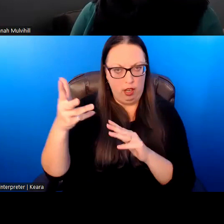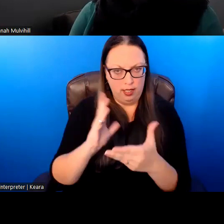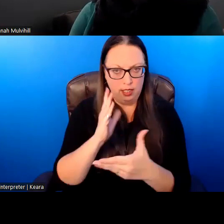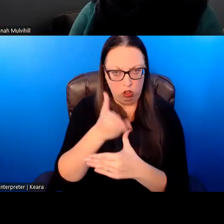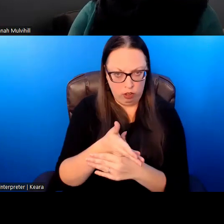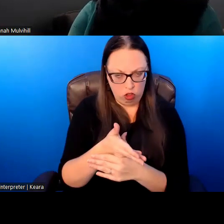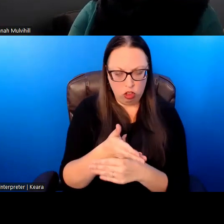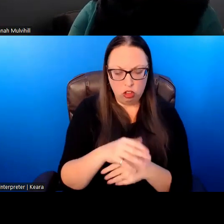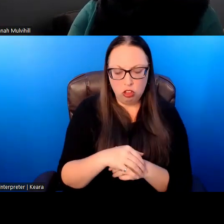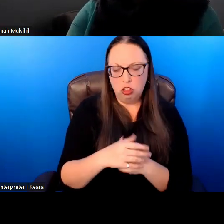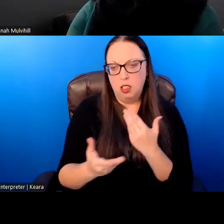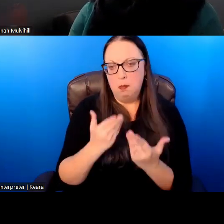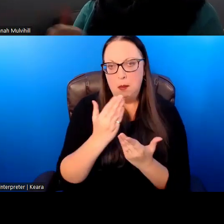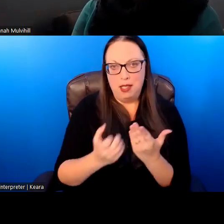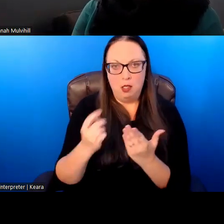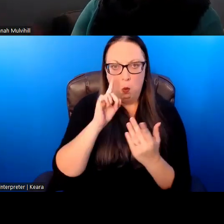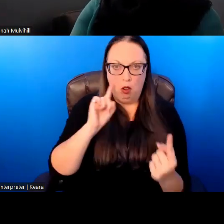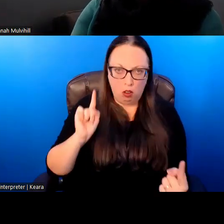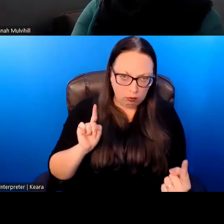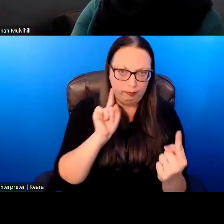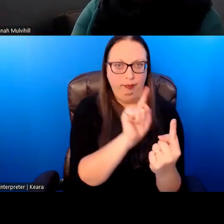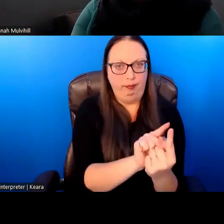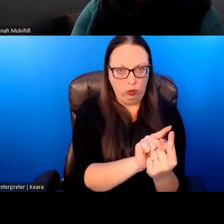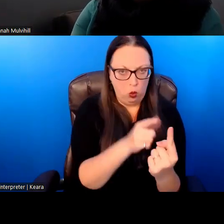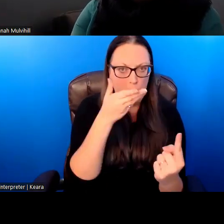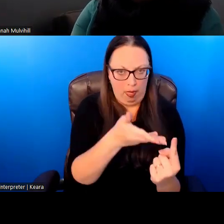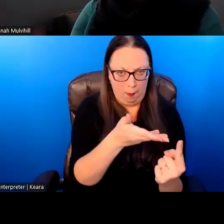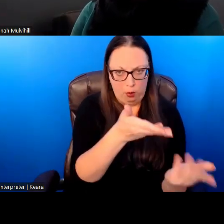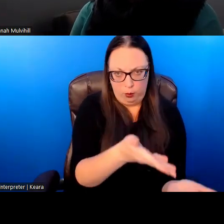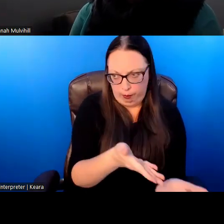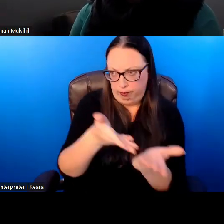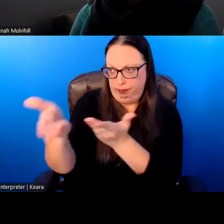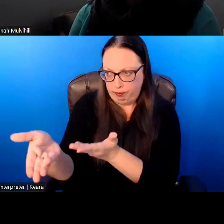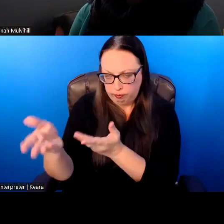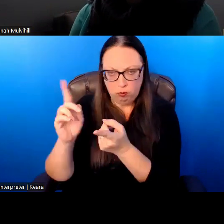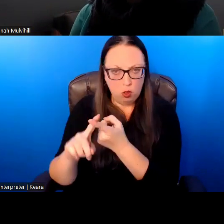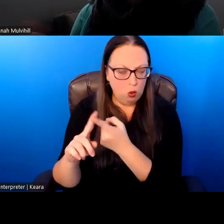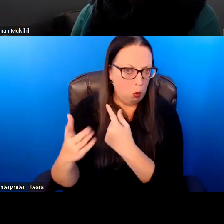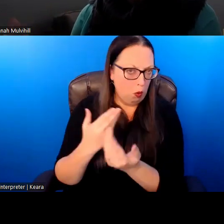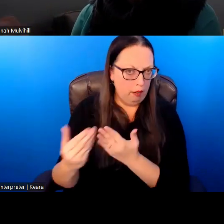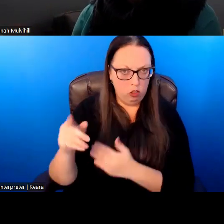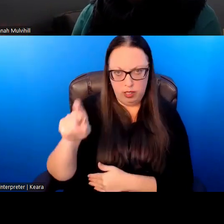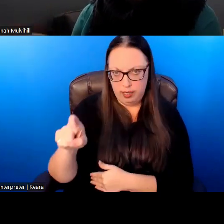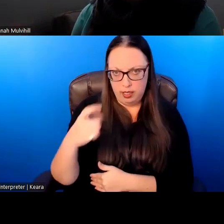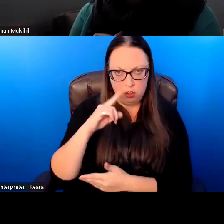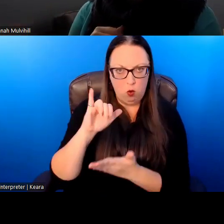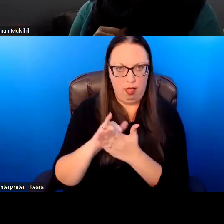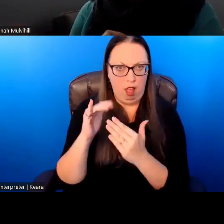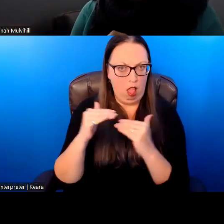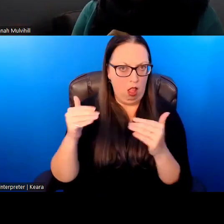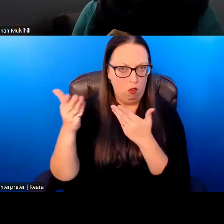potentially even someone coming out to them, to be able to hand them off as needed to get that level of